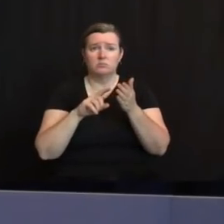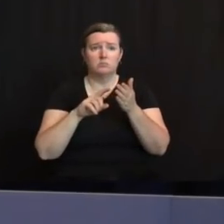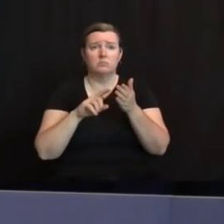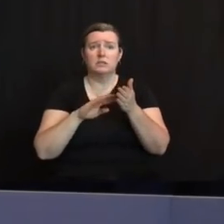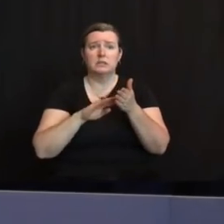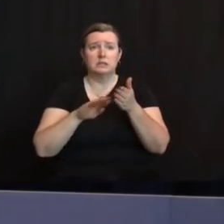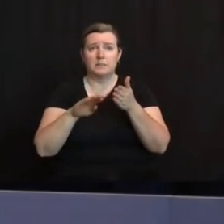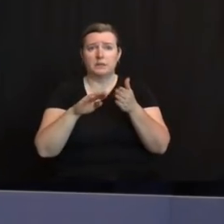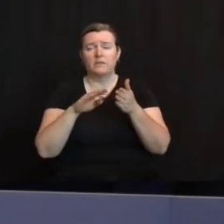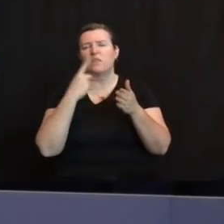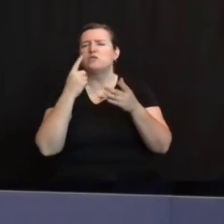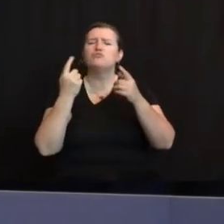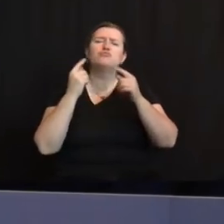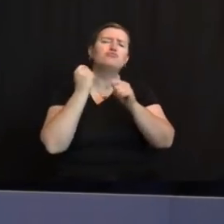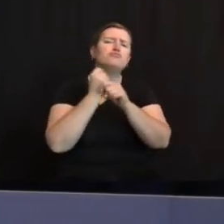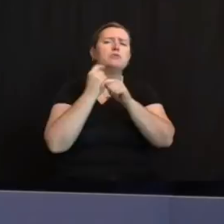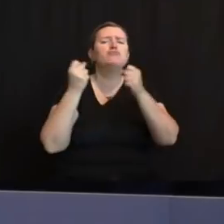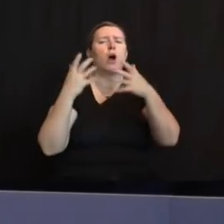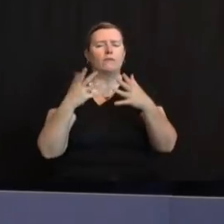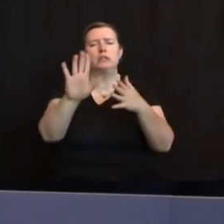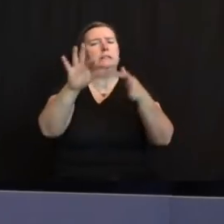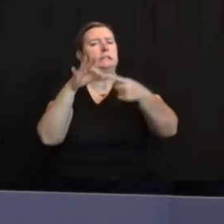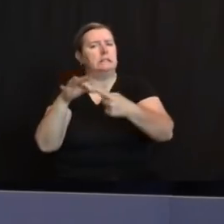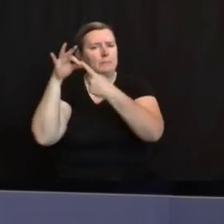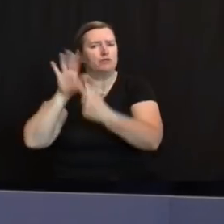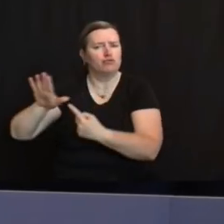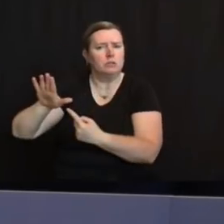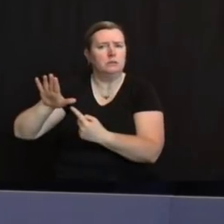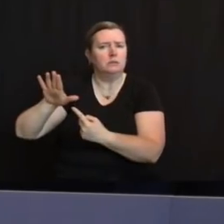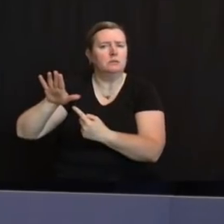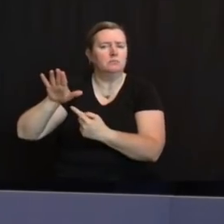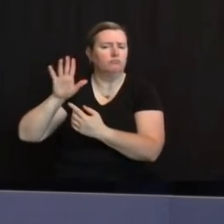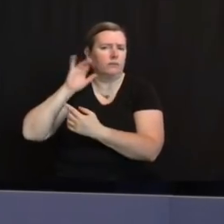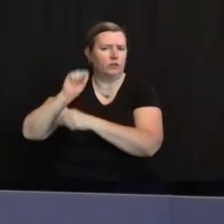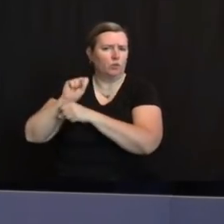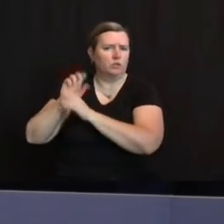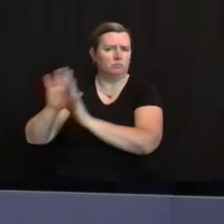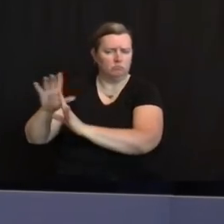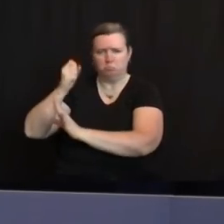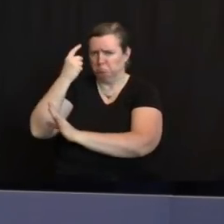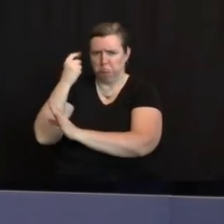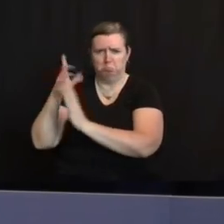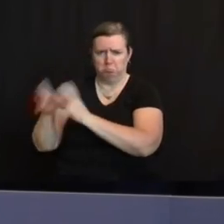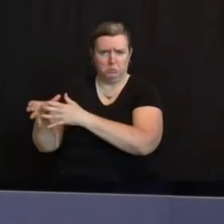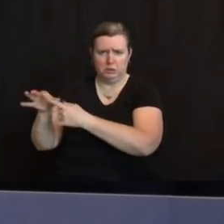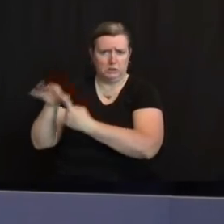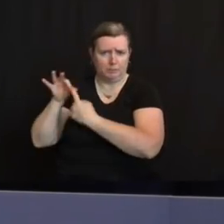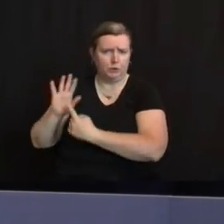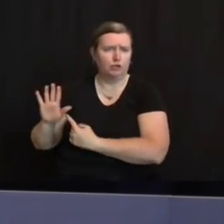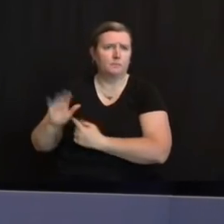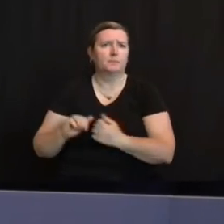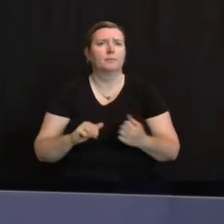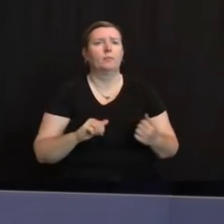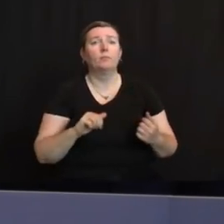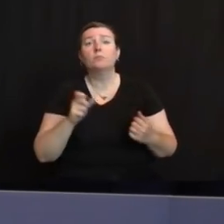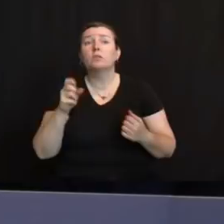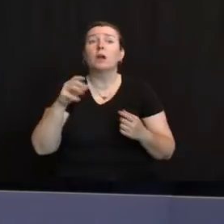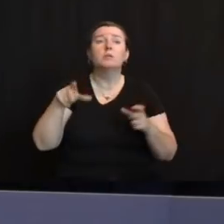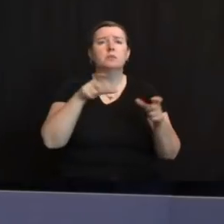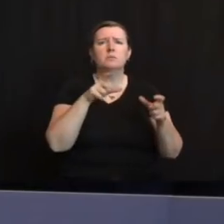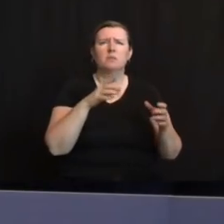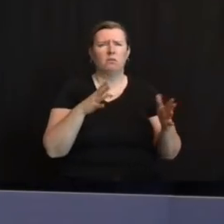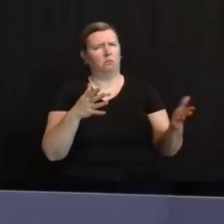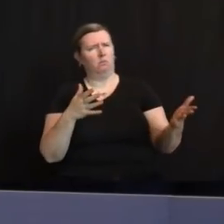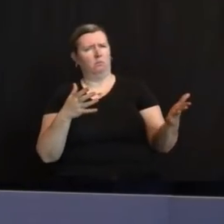other workers in the transportation industry. We know there are a lot of questions about the advisory. Currently, there